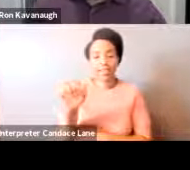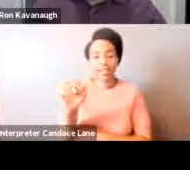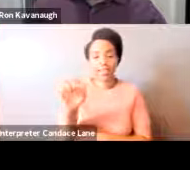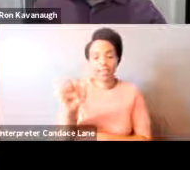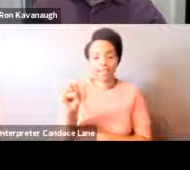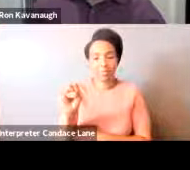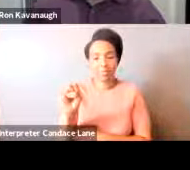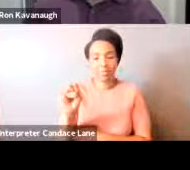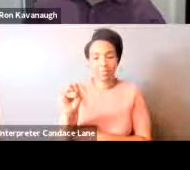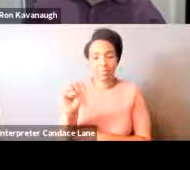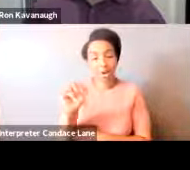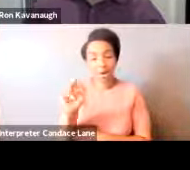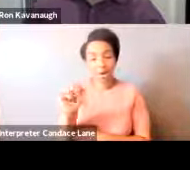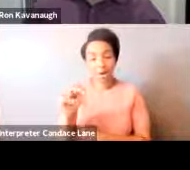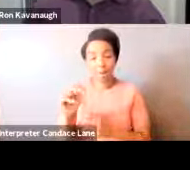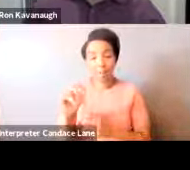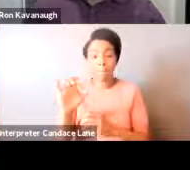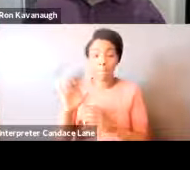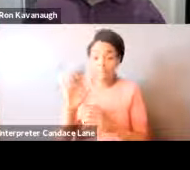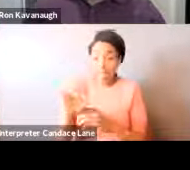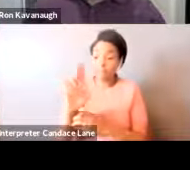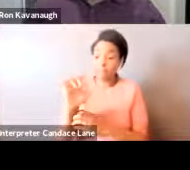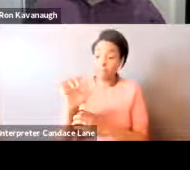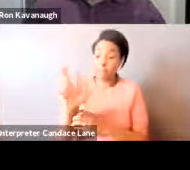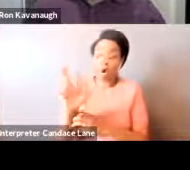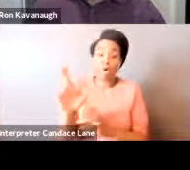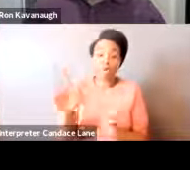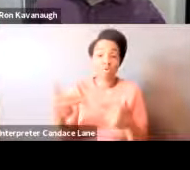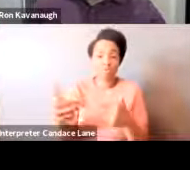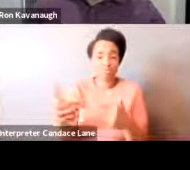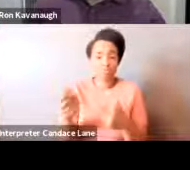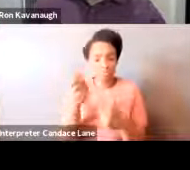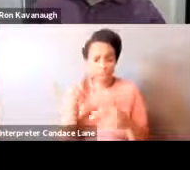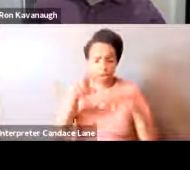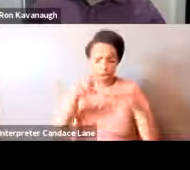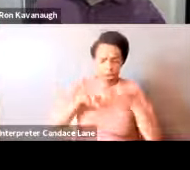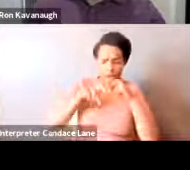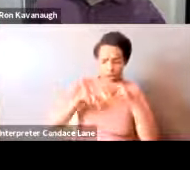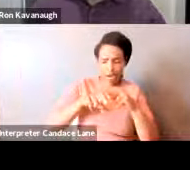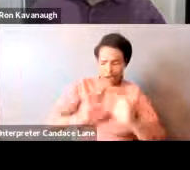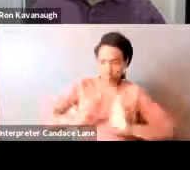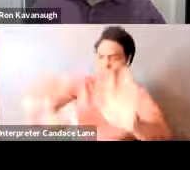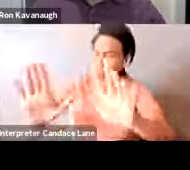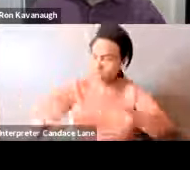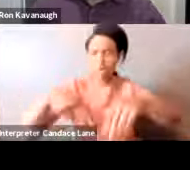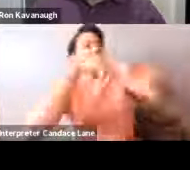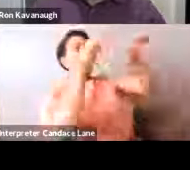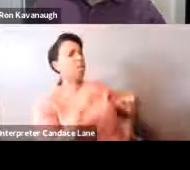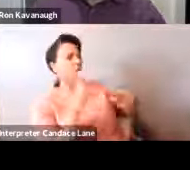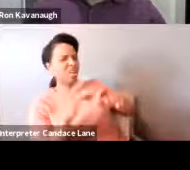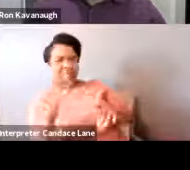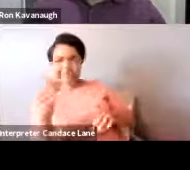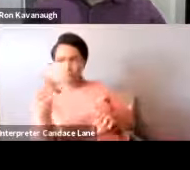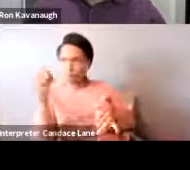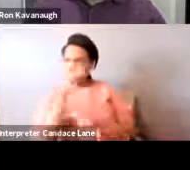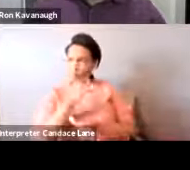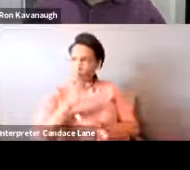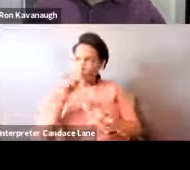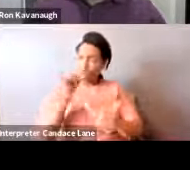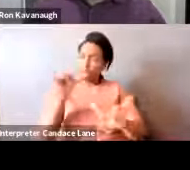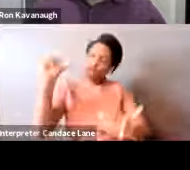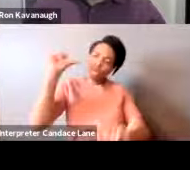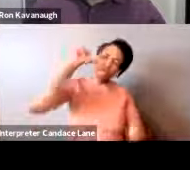Someone knocks over a chair, drunk one. Fight ready, but this vivid sound stops. Fist, who let